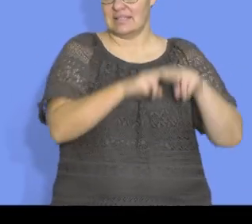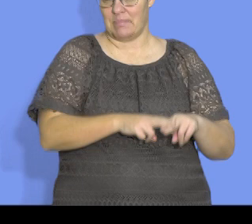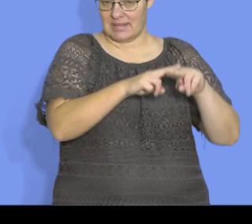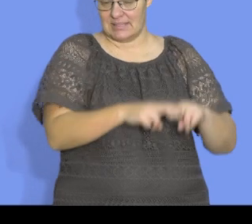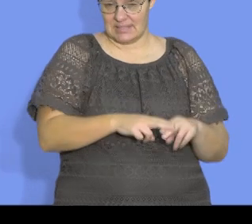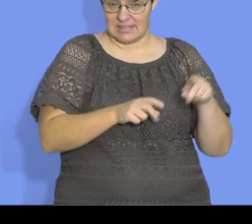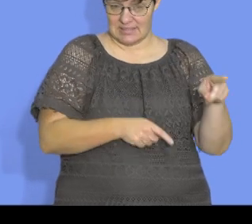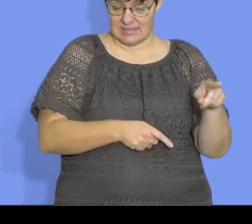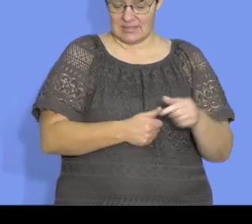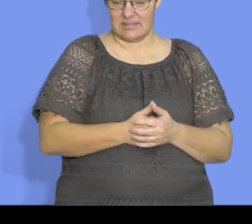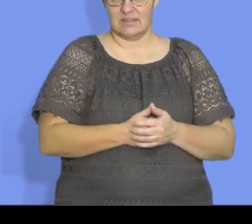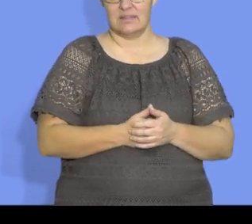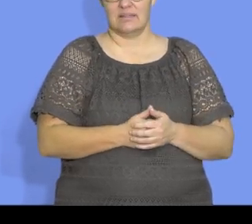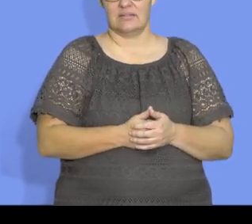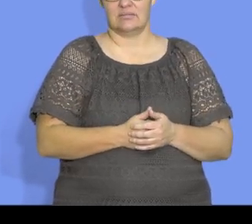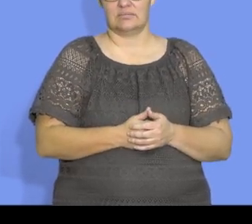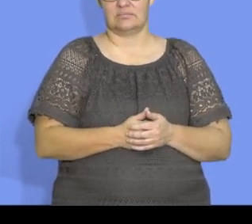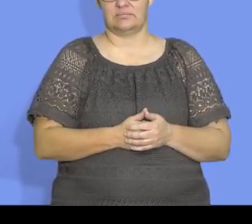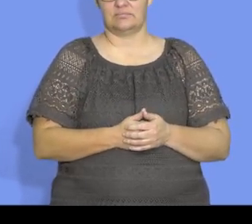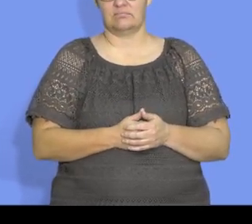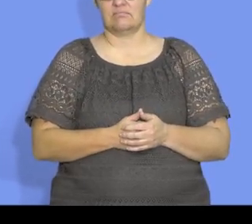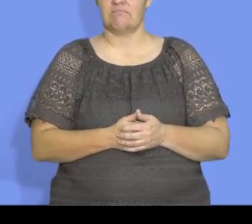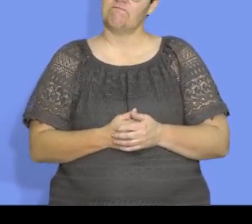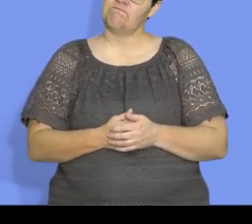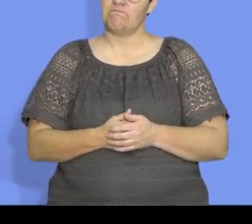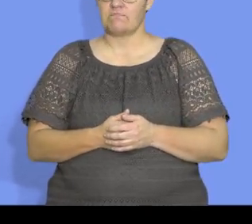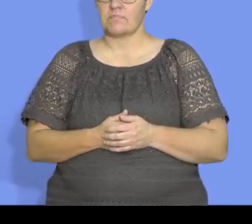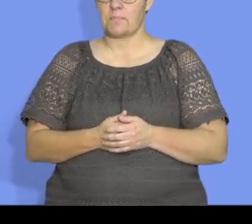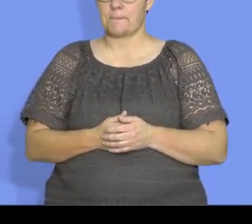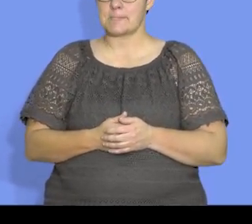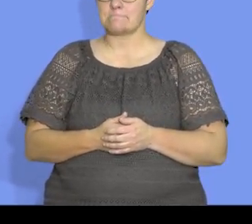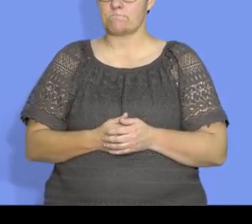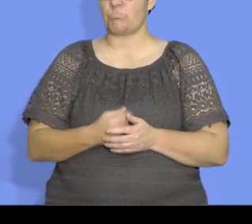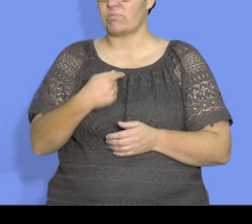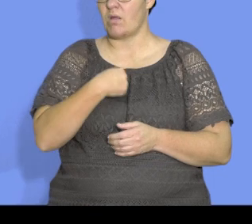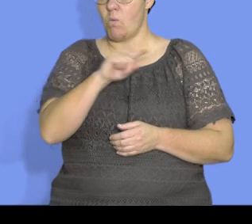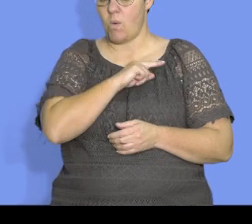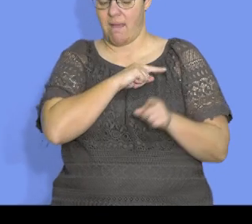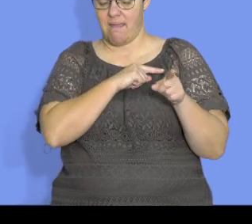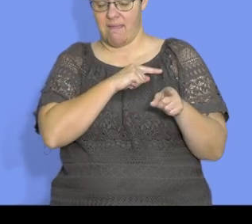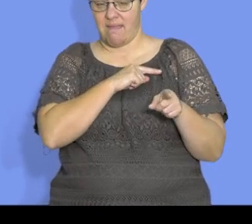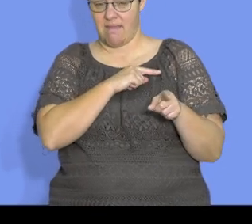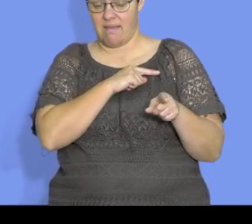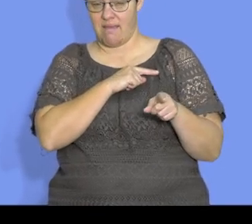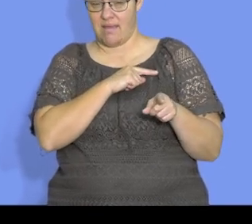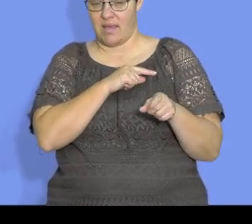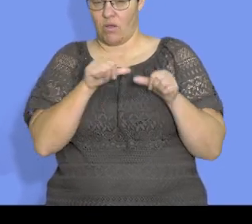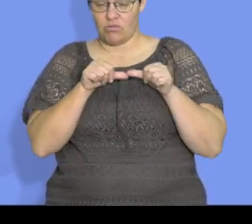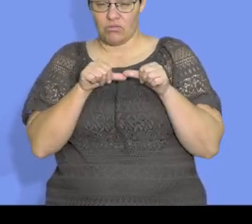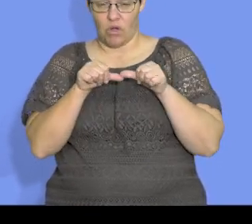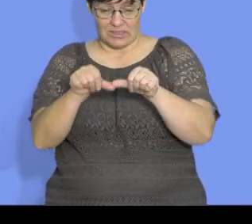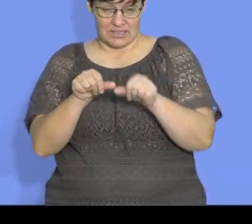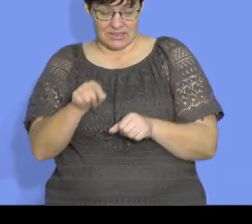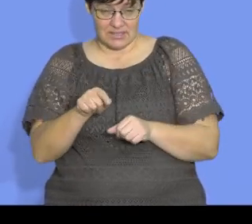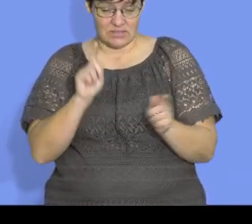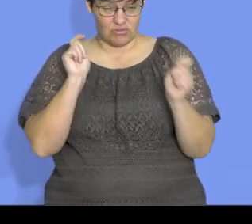my dependent variable. And I'm going to now say, because that's a constant, let